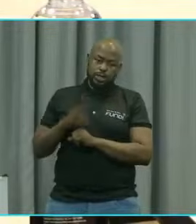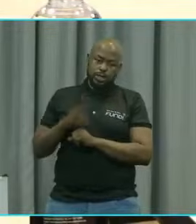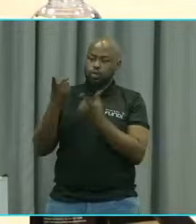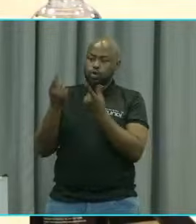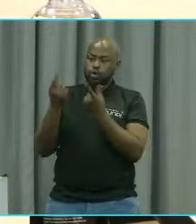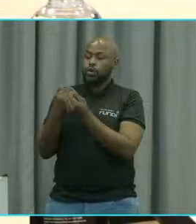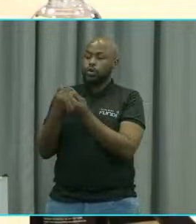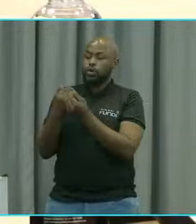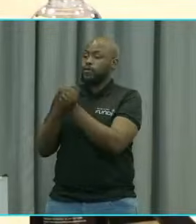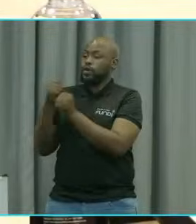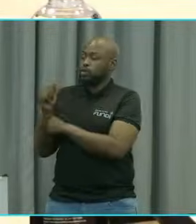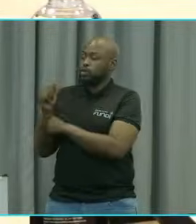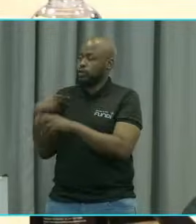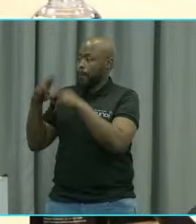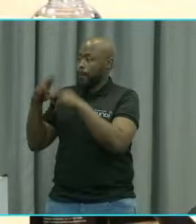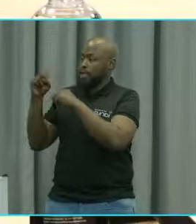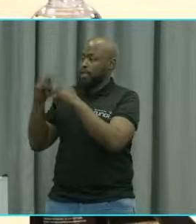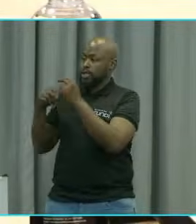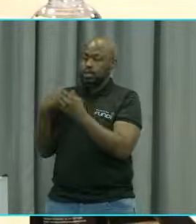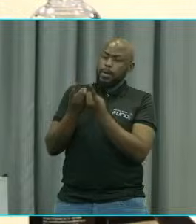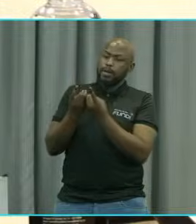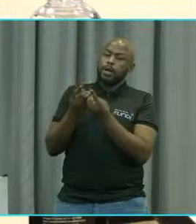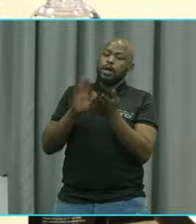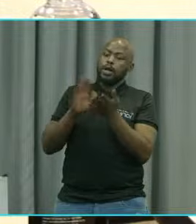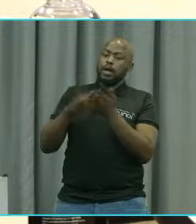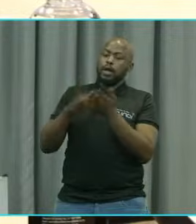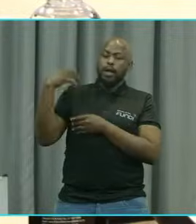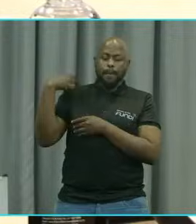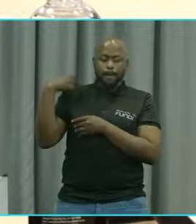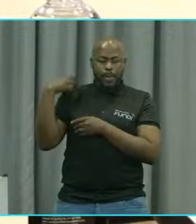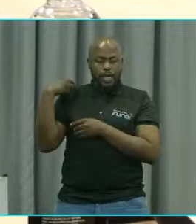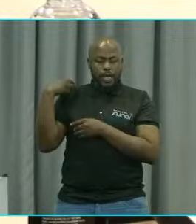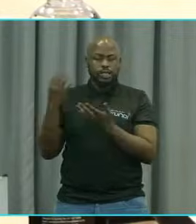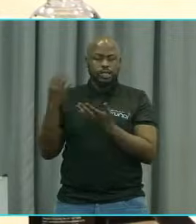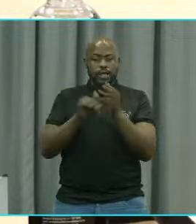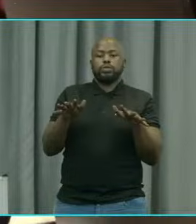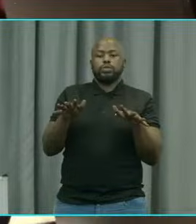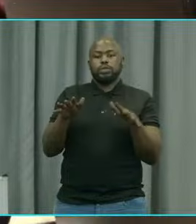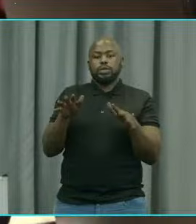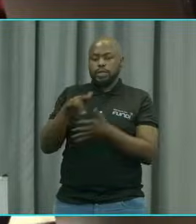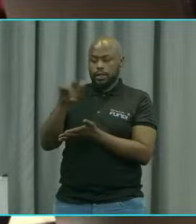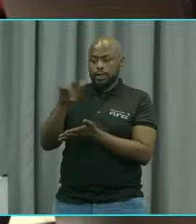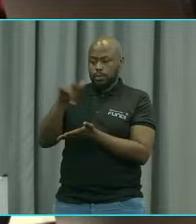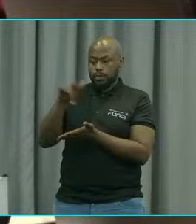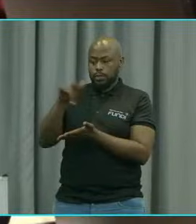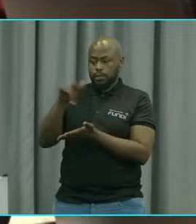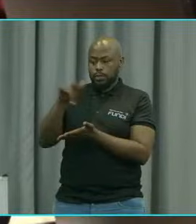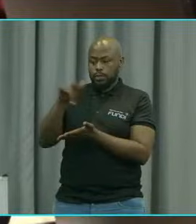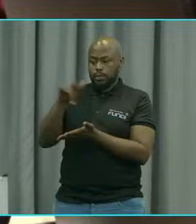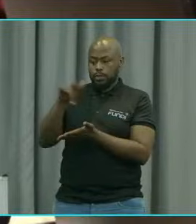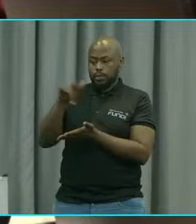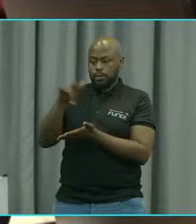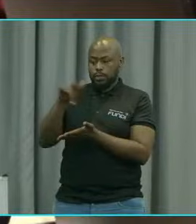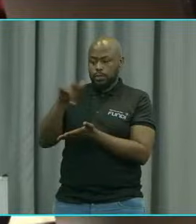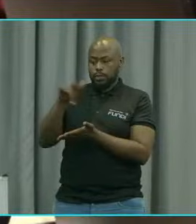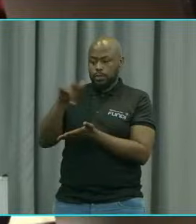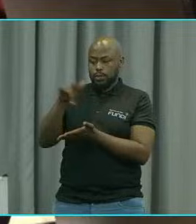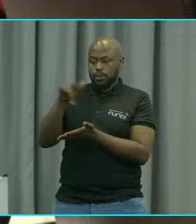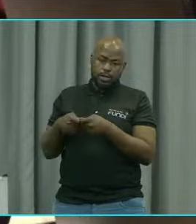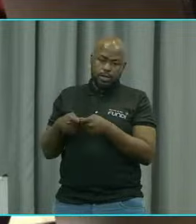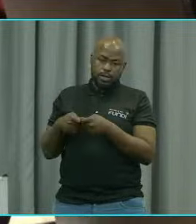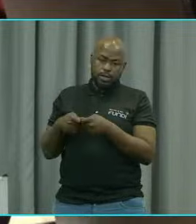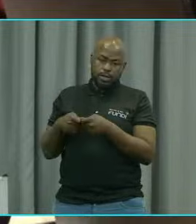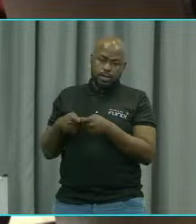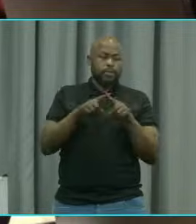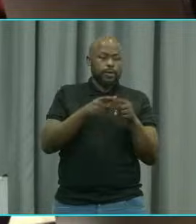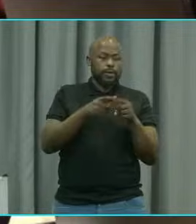infrastructure, because money for infrastructure was disappearing into other things, and Deputy Minister to the President, and that are allocated or determined in terms